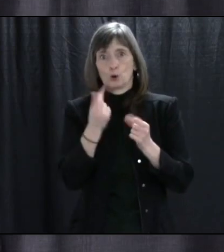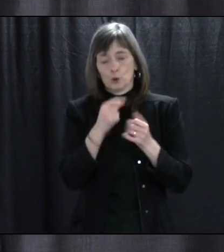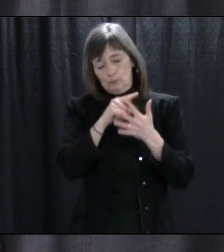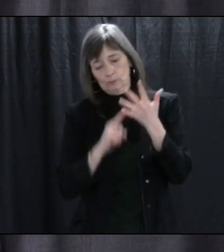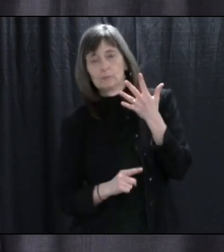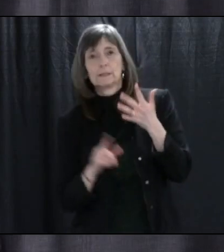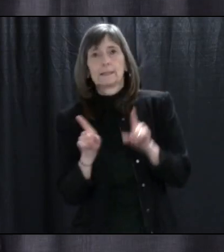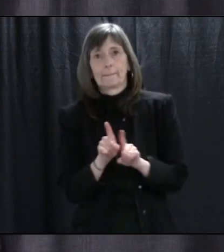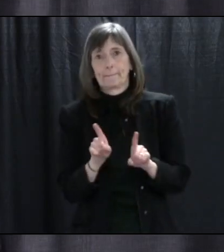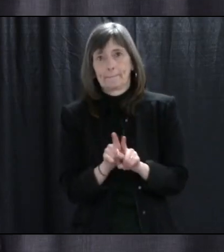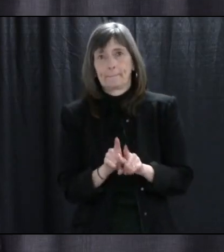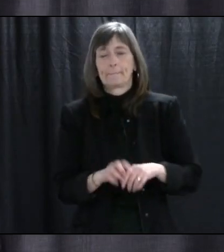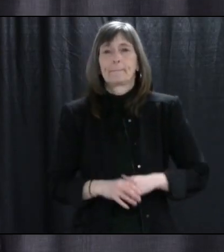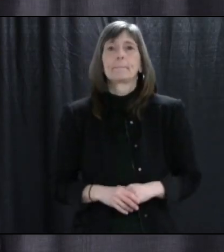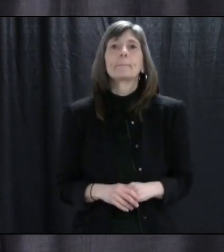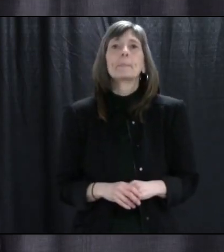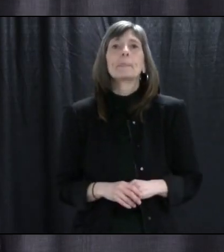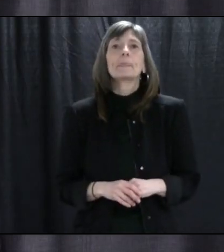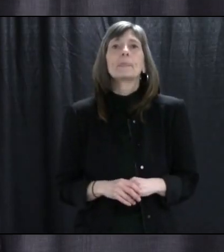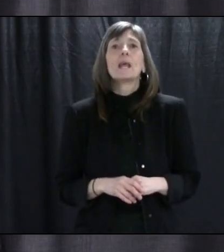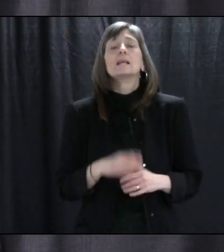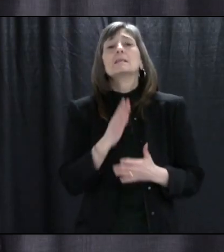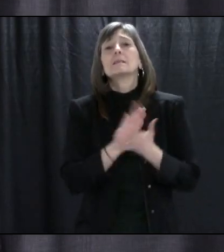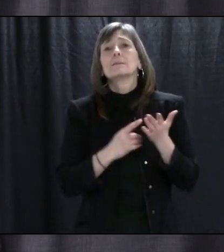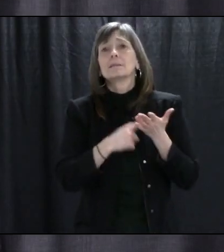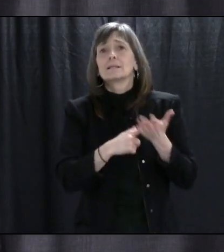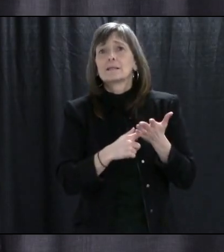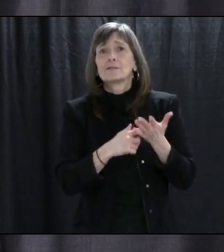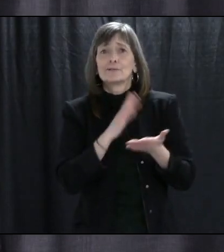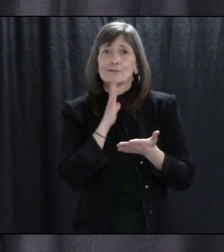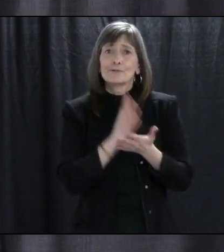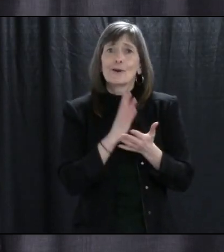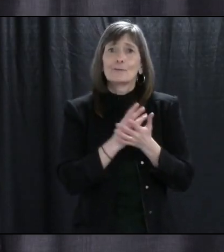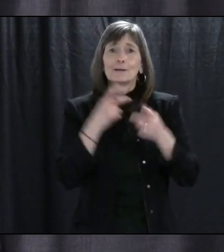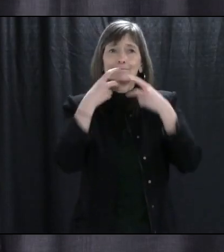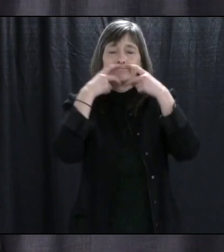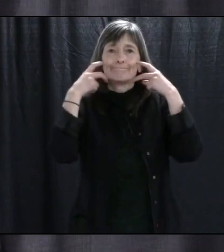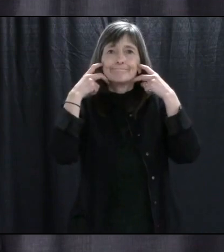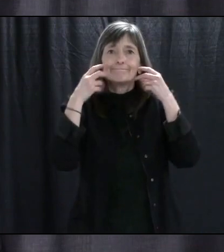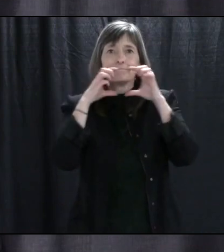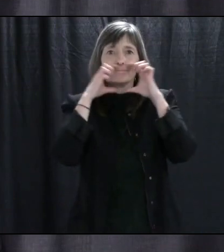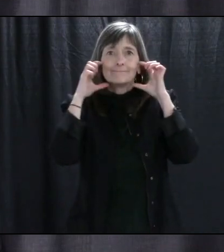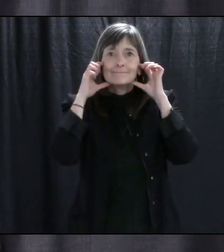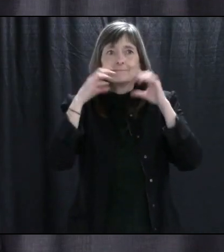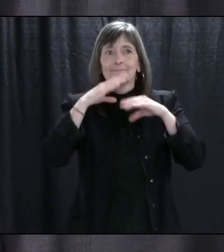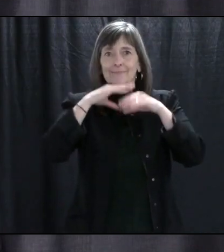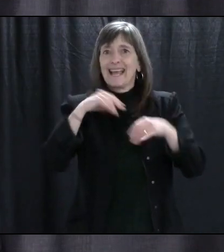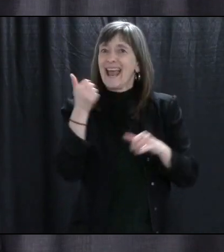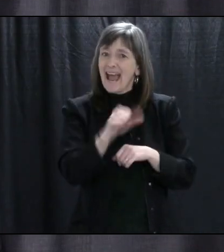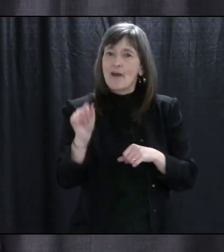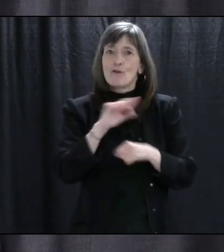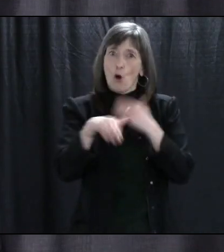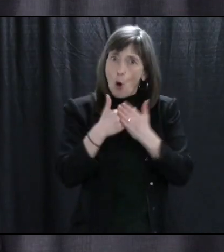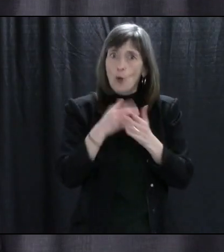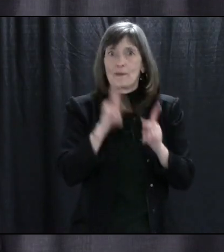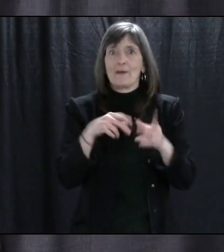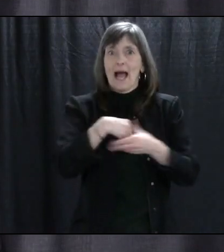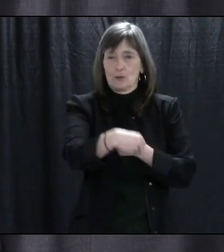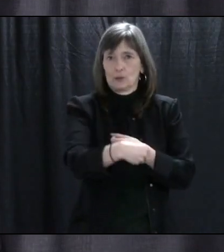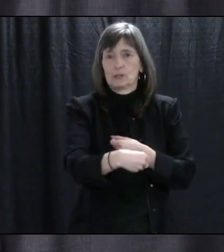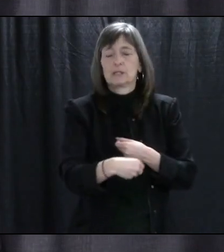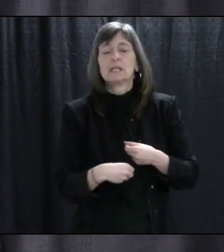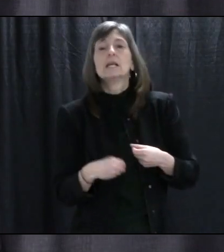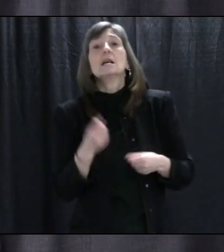information regarding the use of non-medical masks and face coverings in the news recently. First of all, let me say, the use